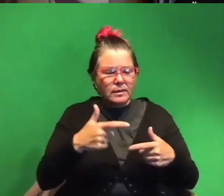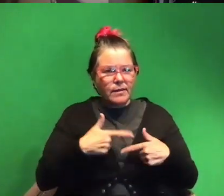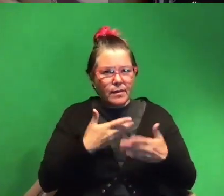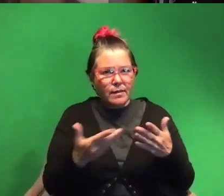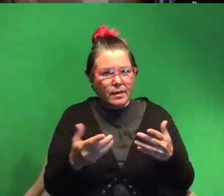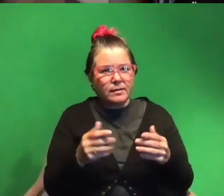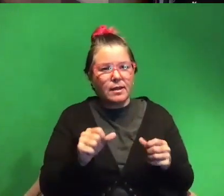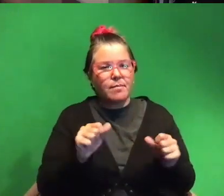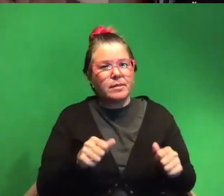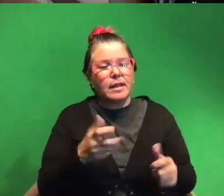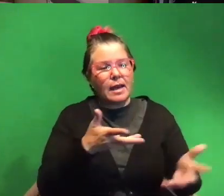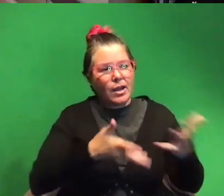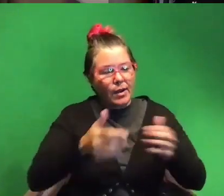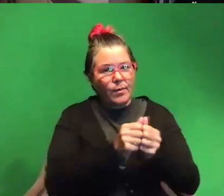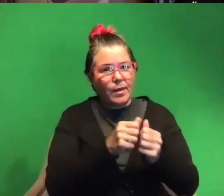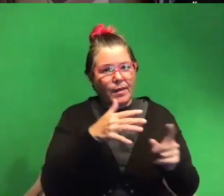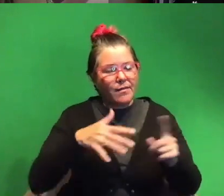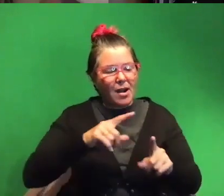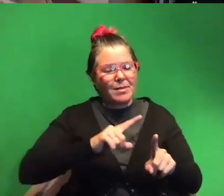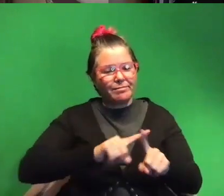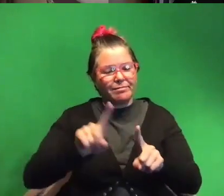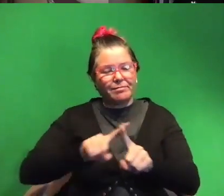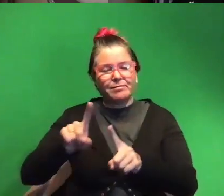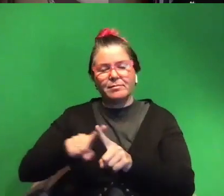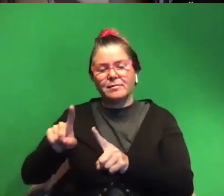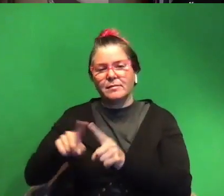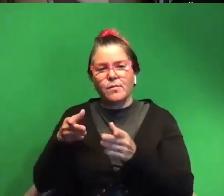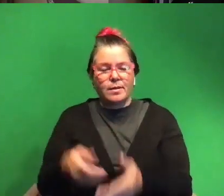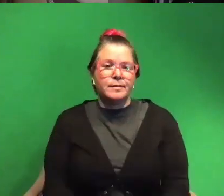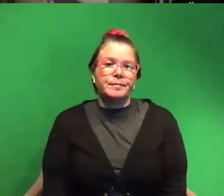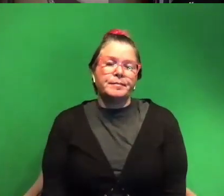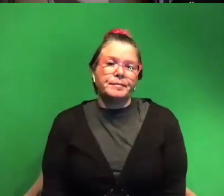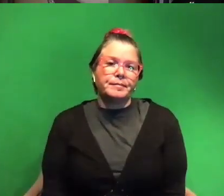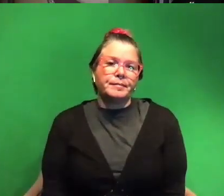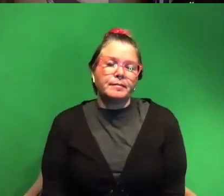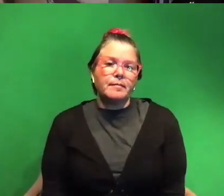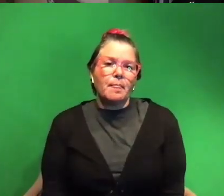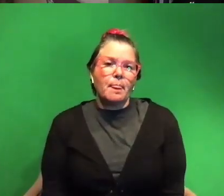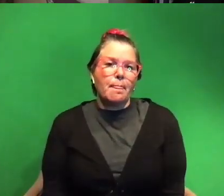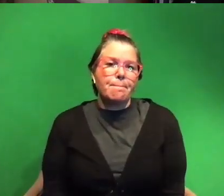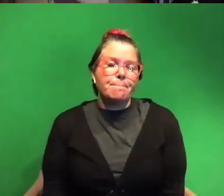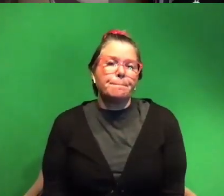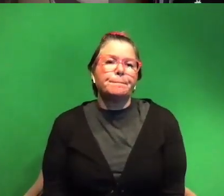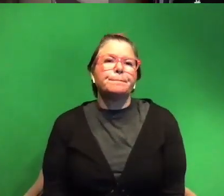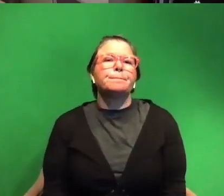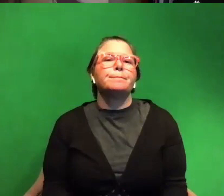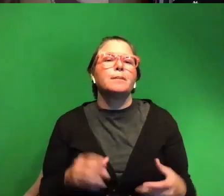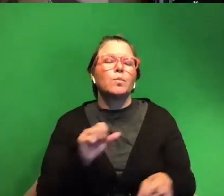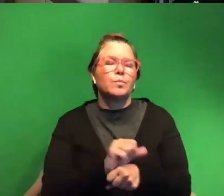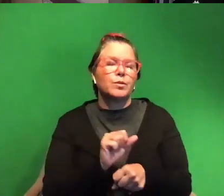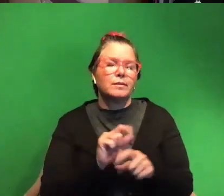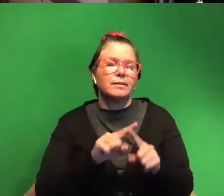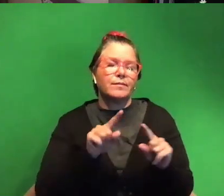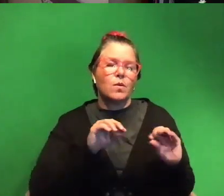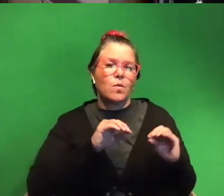to potentially interact with the environment in a variety of different ways. So a lot of work in different organizations goes into